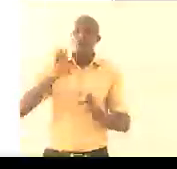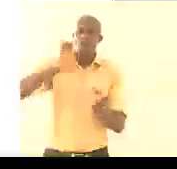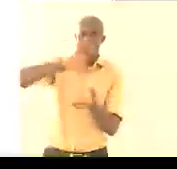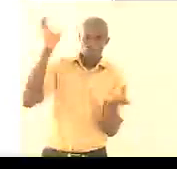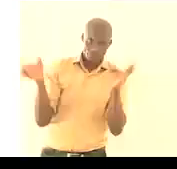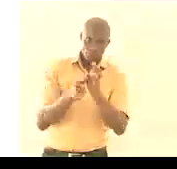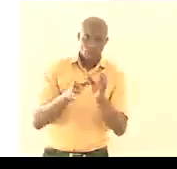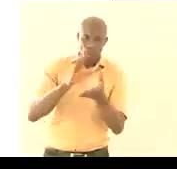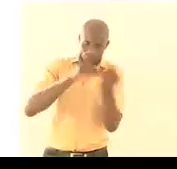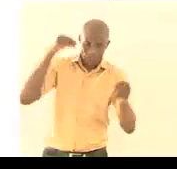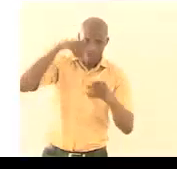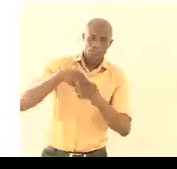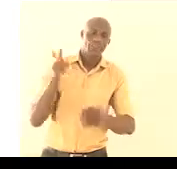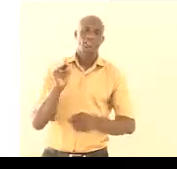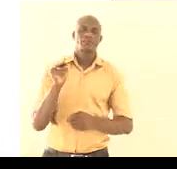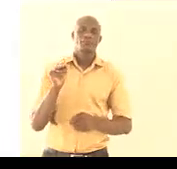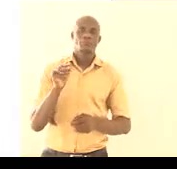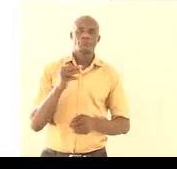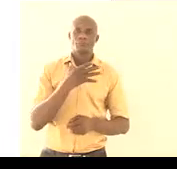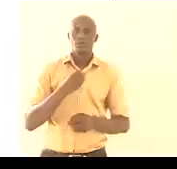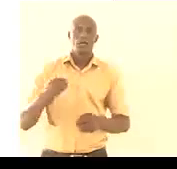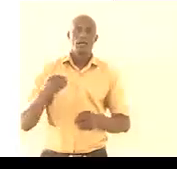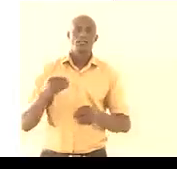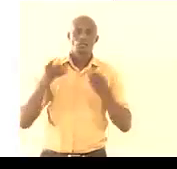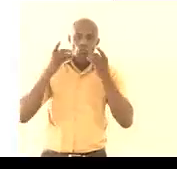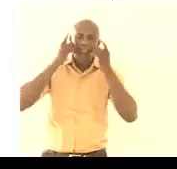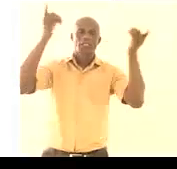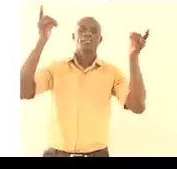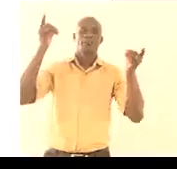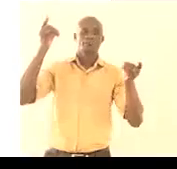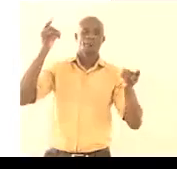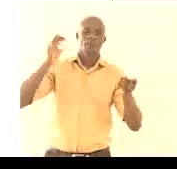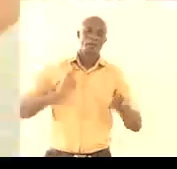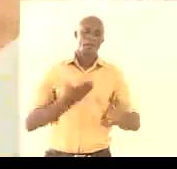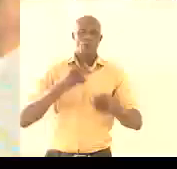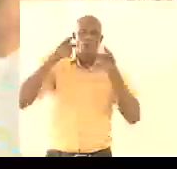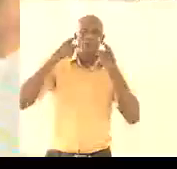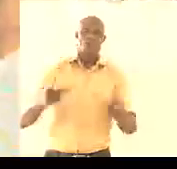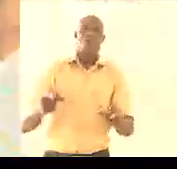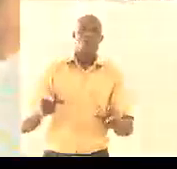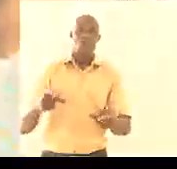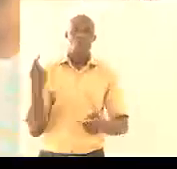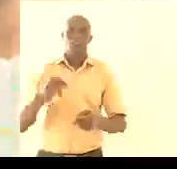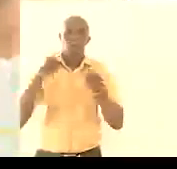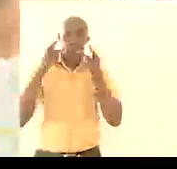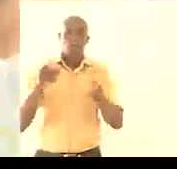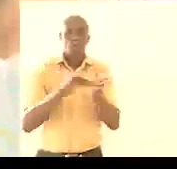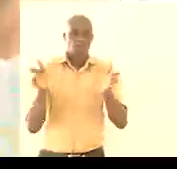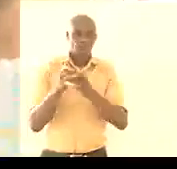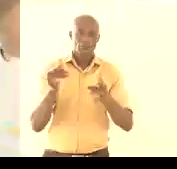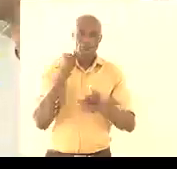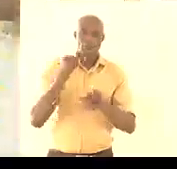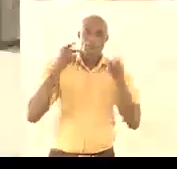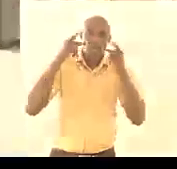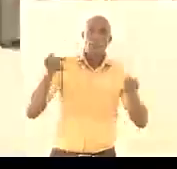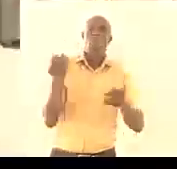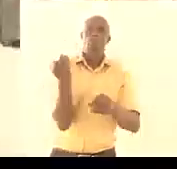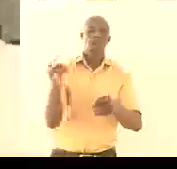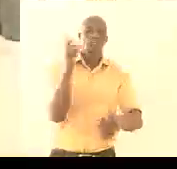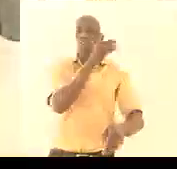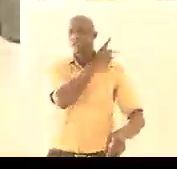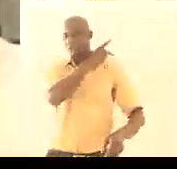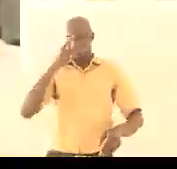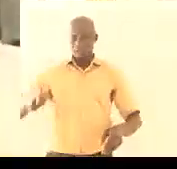converted, to believe in him, and to claim our peace. The peace of Jesus is the peace of the